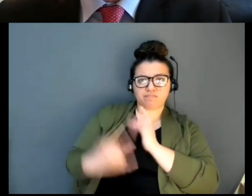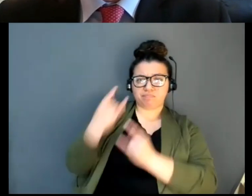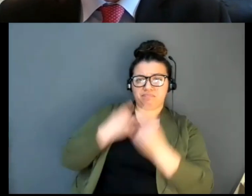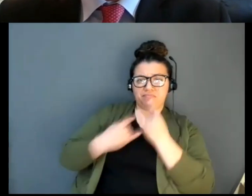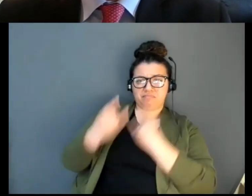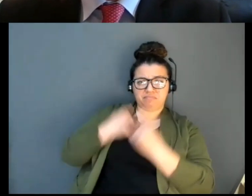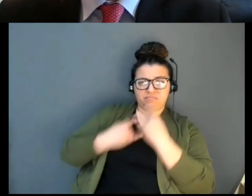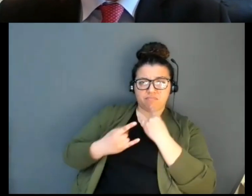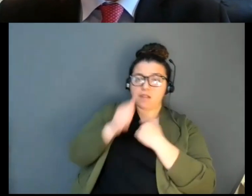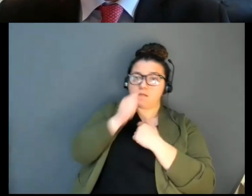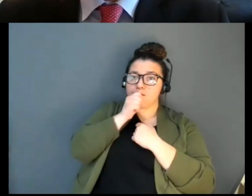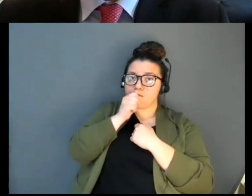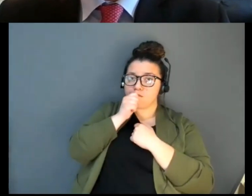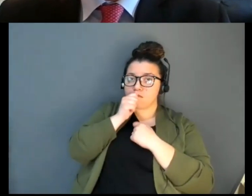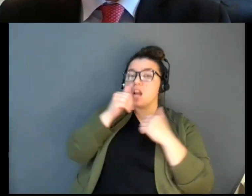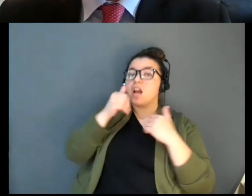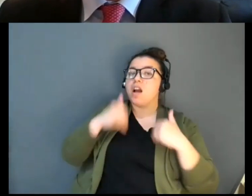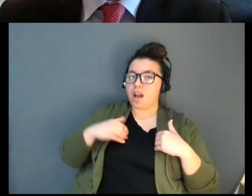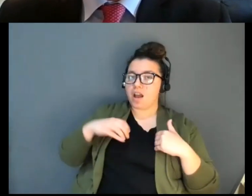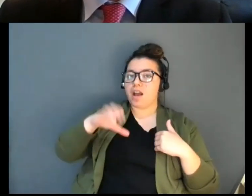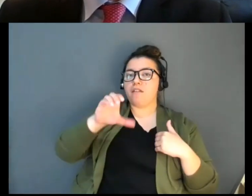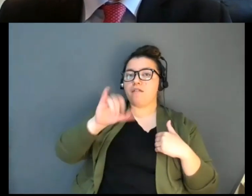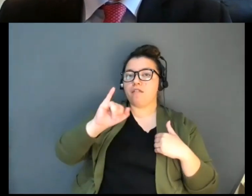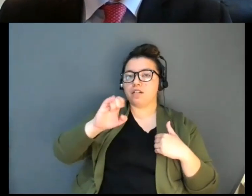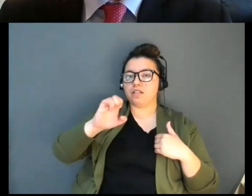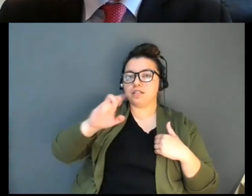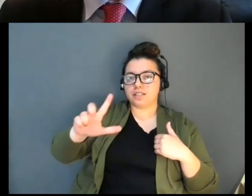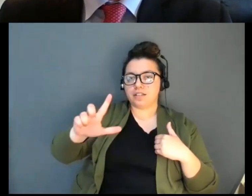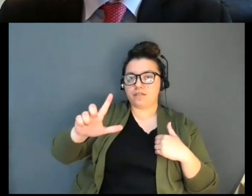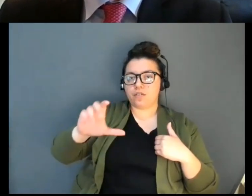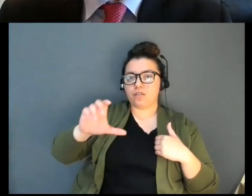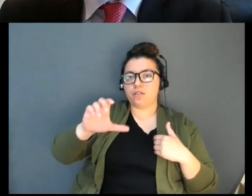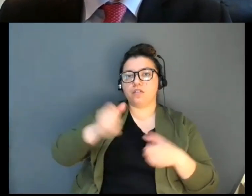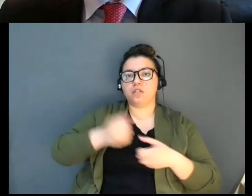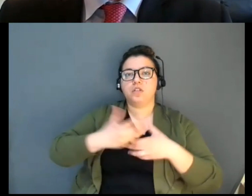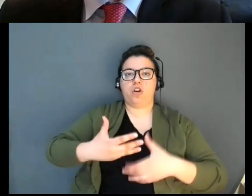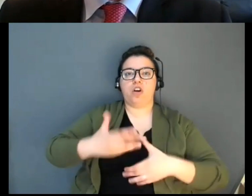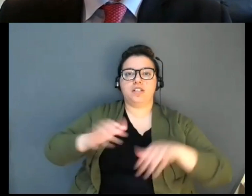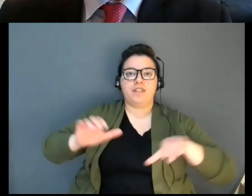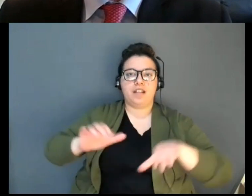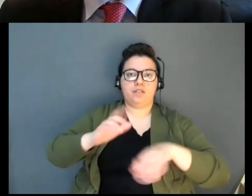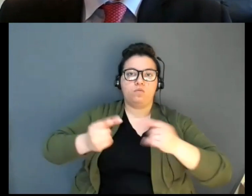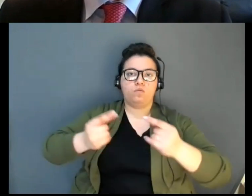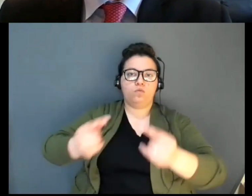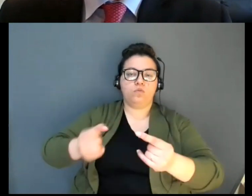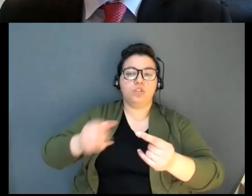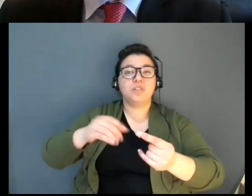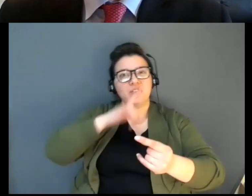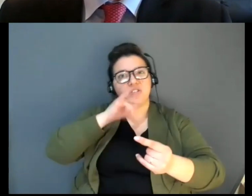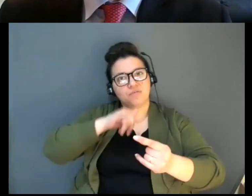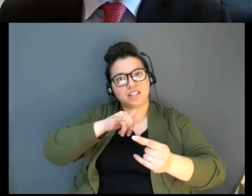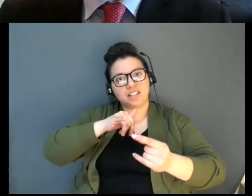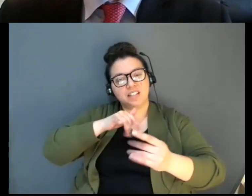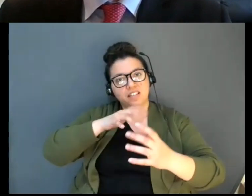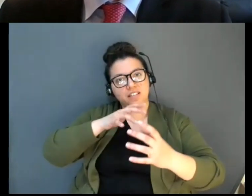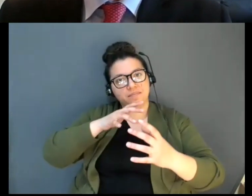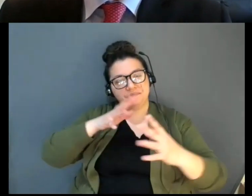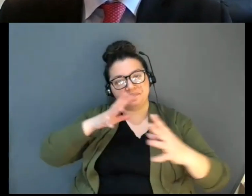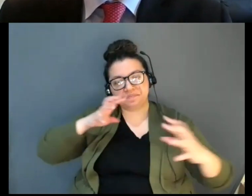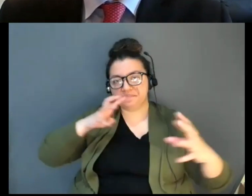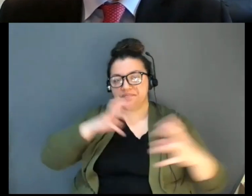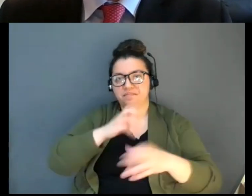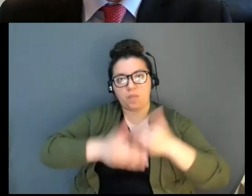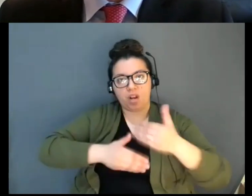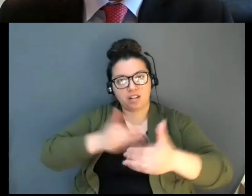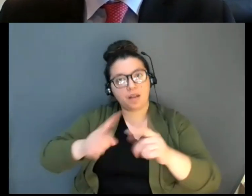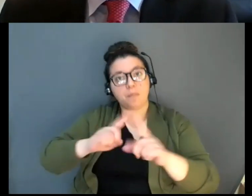anonymously, there is a civil cause of action to go over them. Unfortunately, it's very onerous, but there is a process for that. And so when I